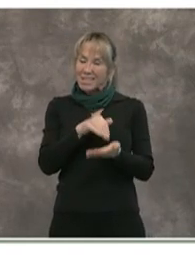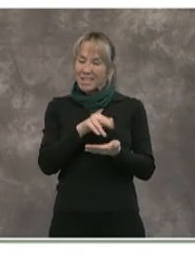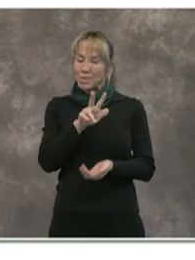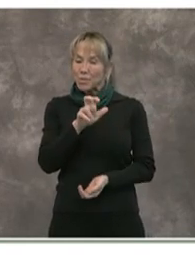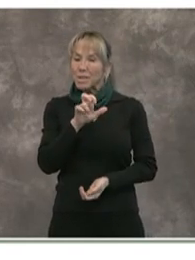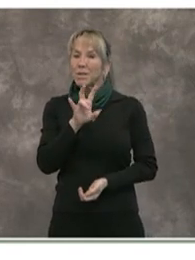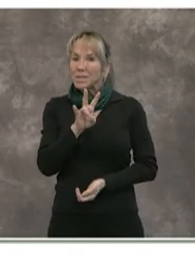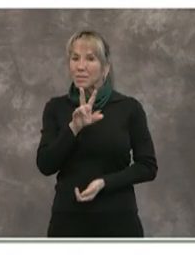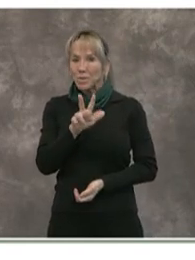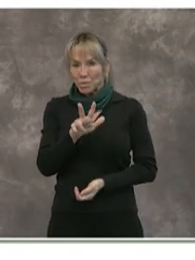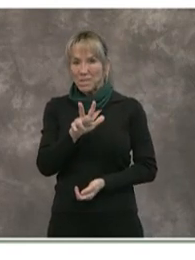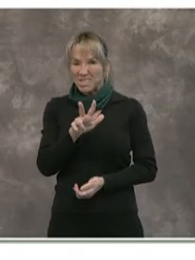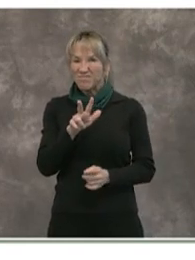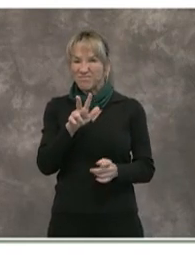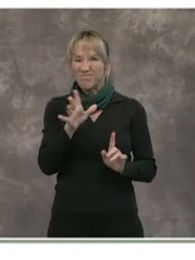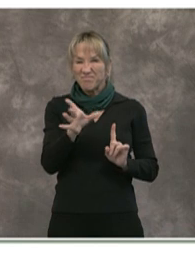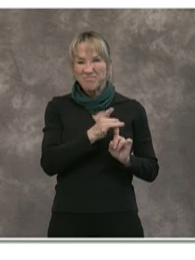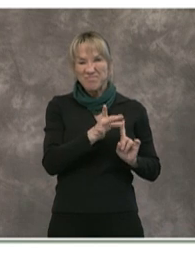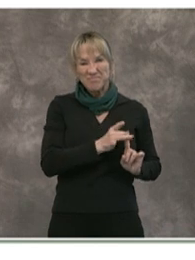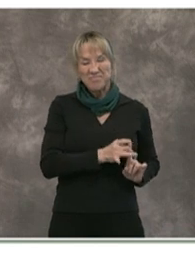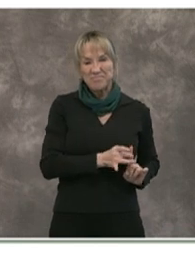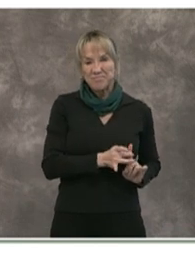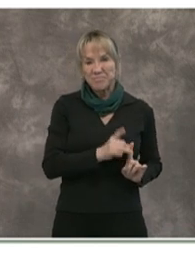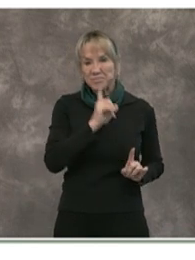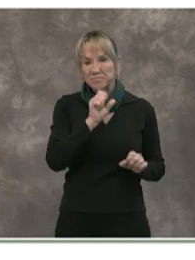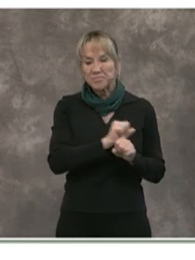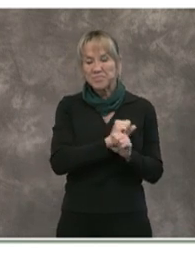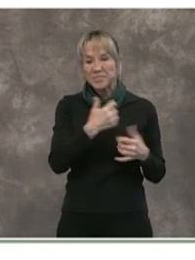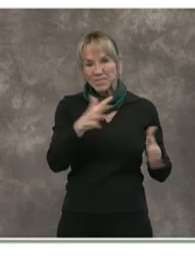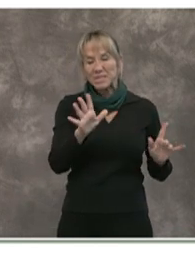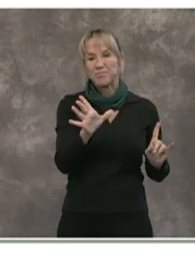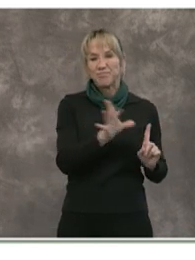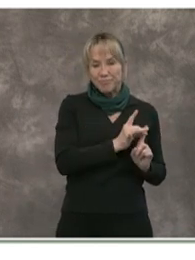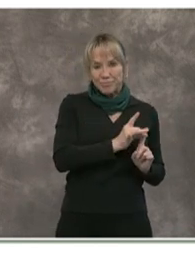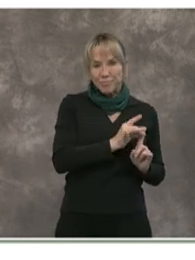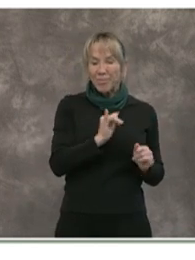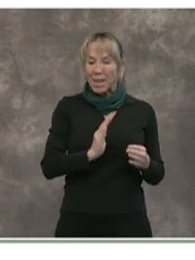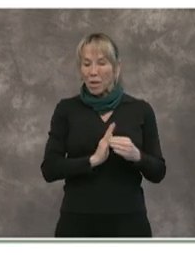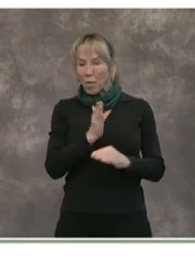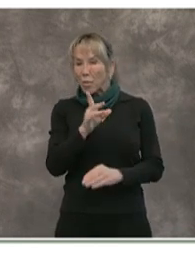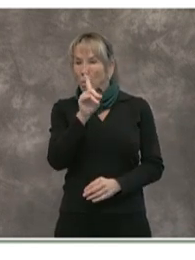1,897,373 positive cases, which includes just over